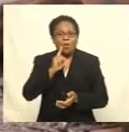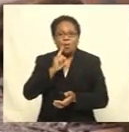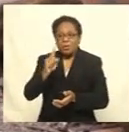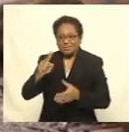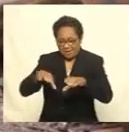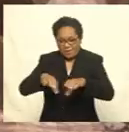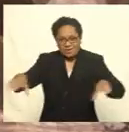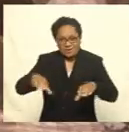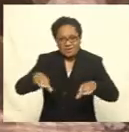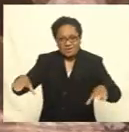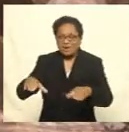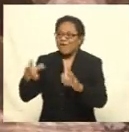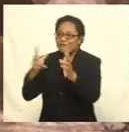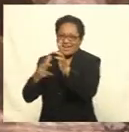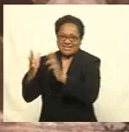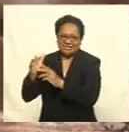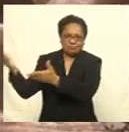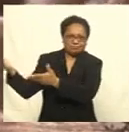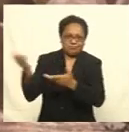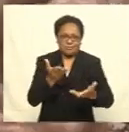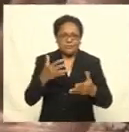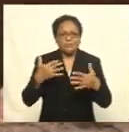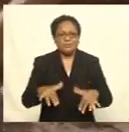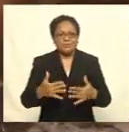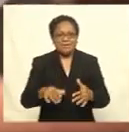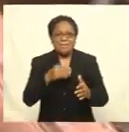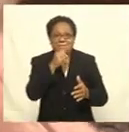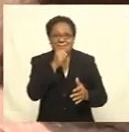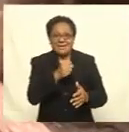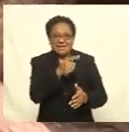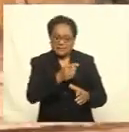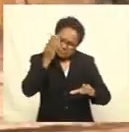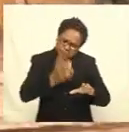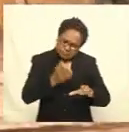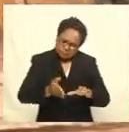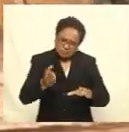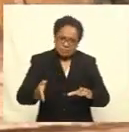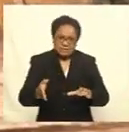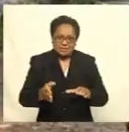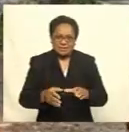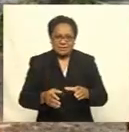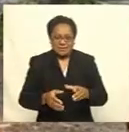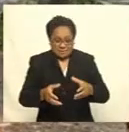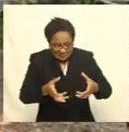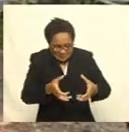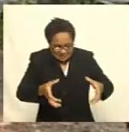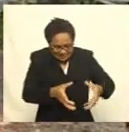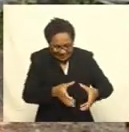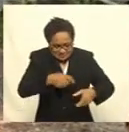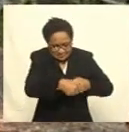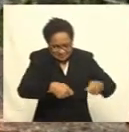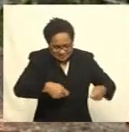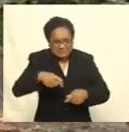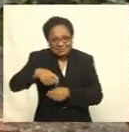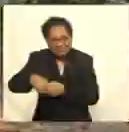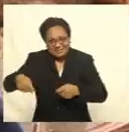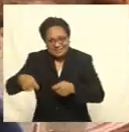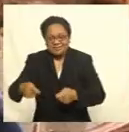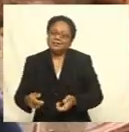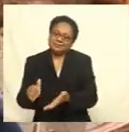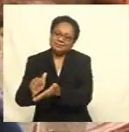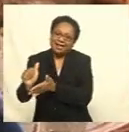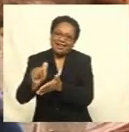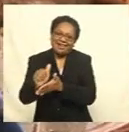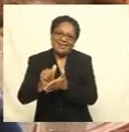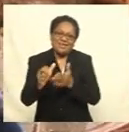the nearby villages. The 56-year-old cuts, splits, bundles the wood and delivers it with his son. Not good margin